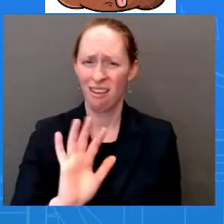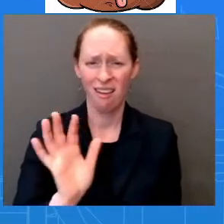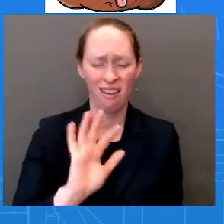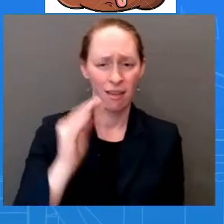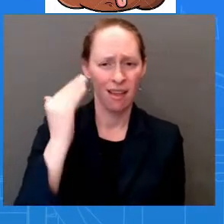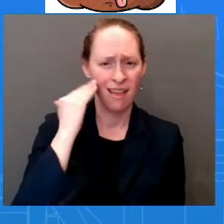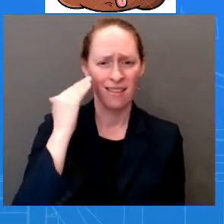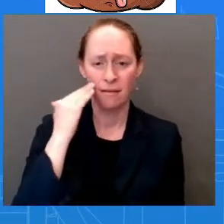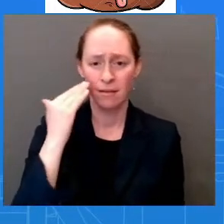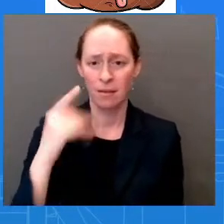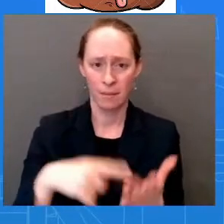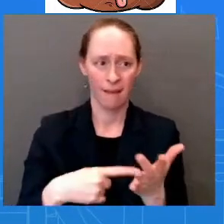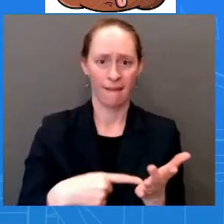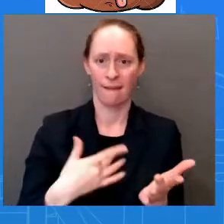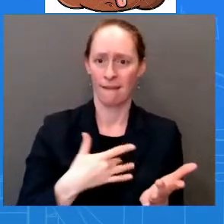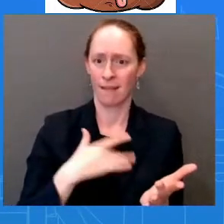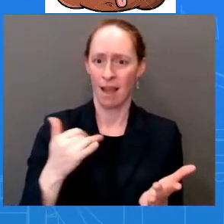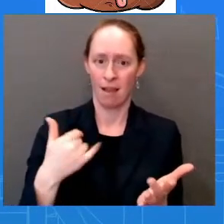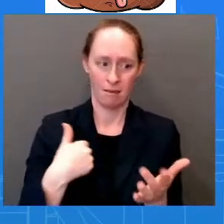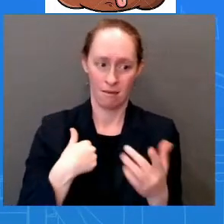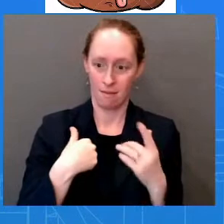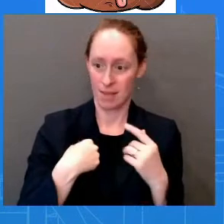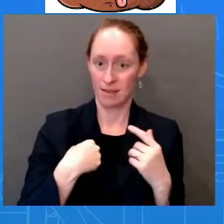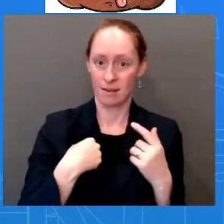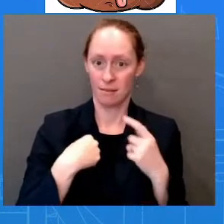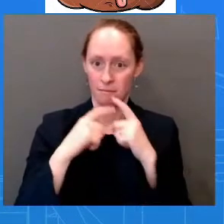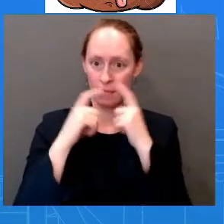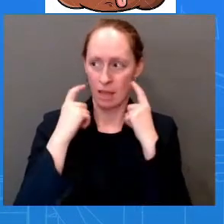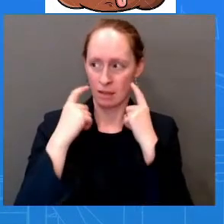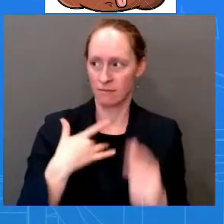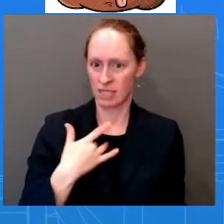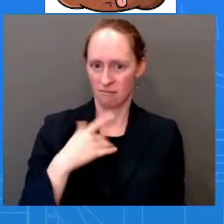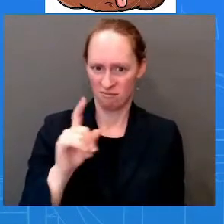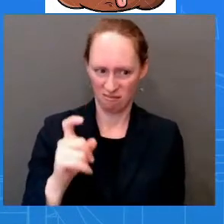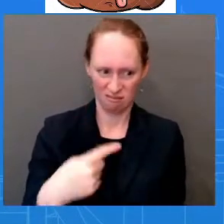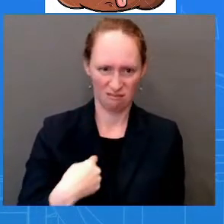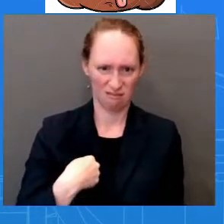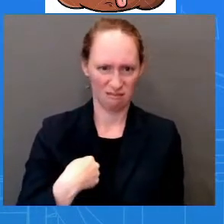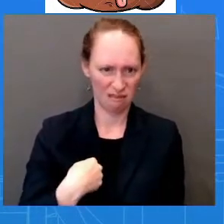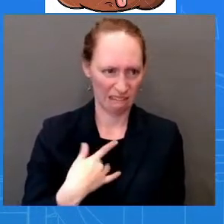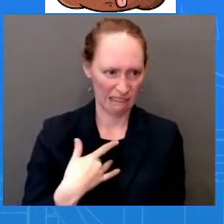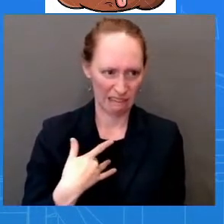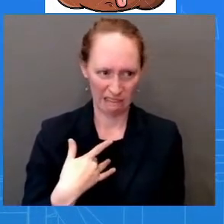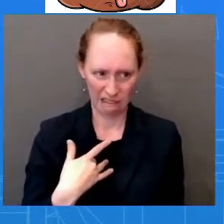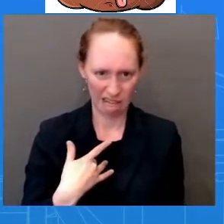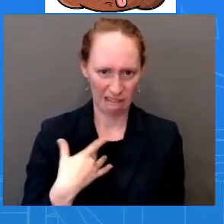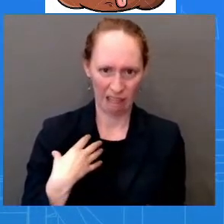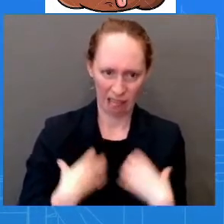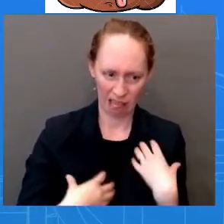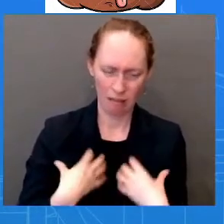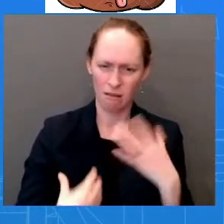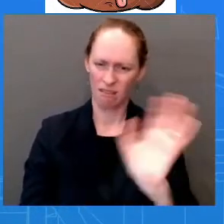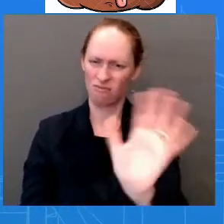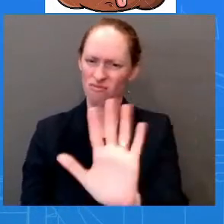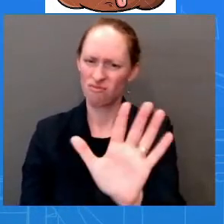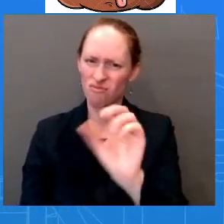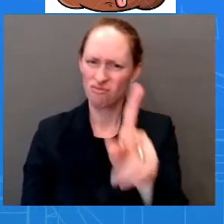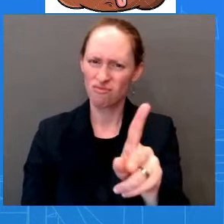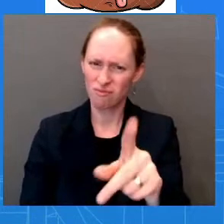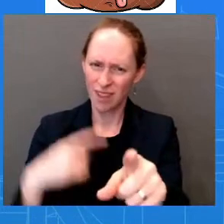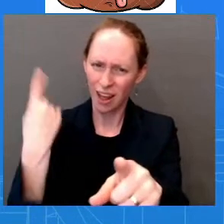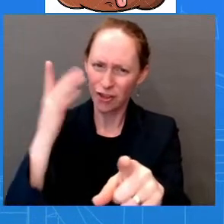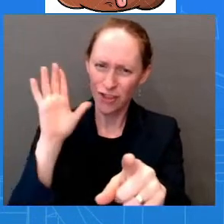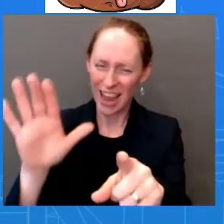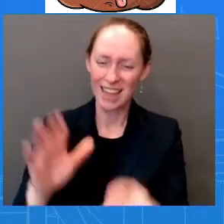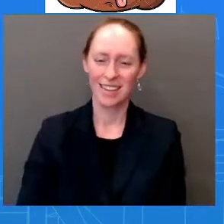guilty. You look terrific. Nah. I don't feel guilty. Fuck grandma. Move on. Go ahead, Alex. Grandma dies because I ain't